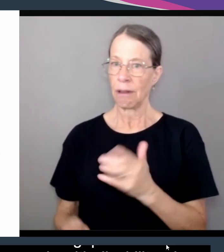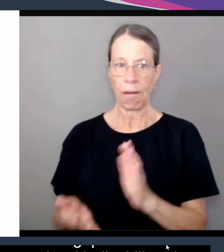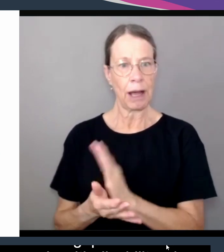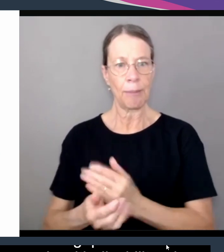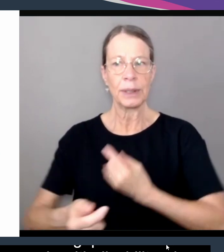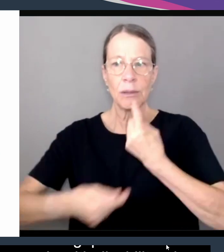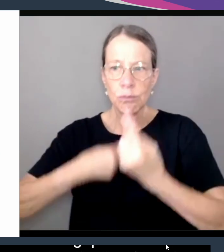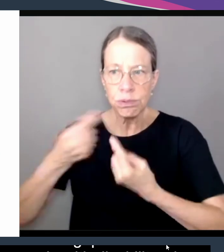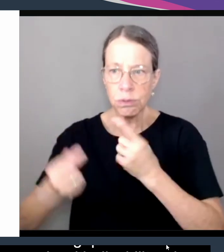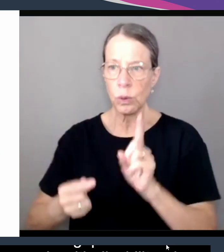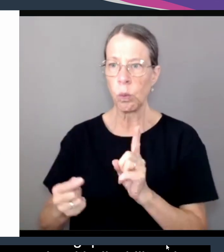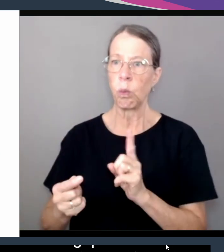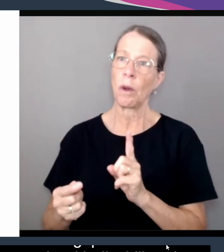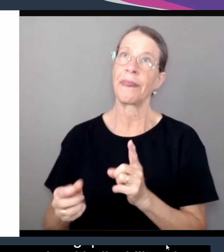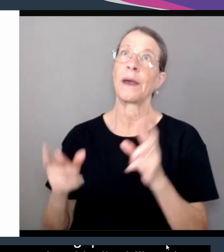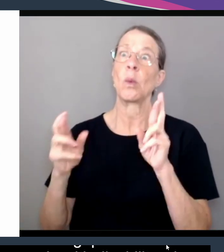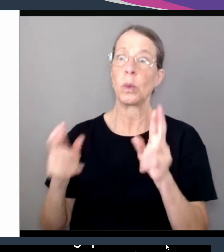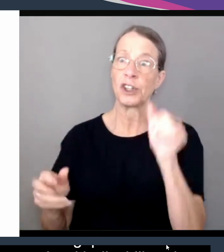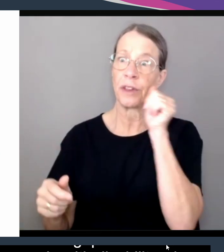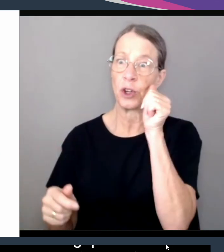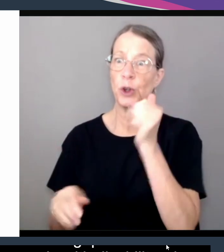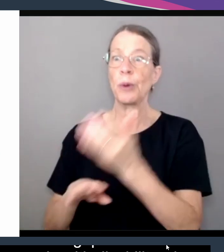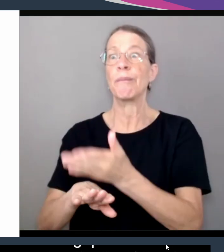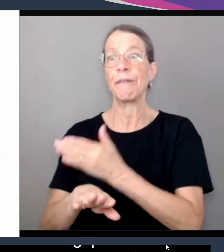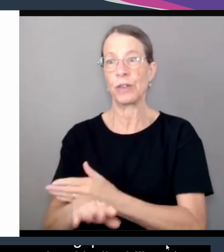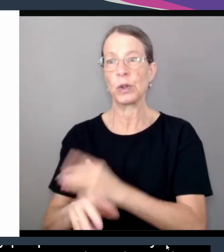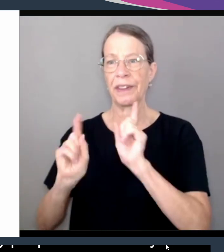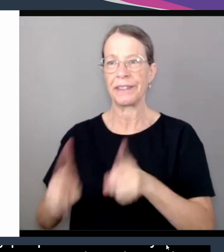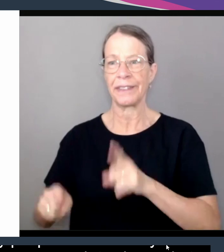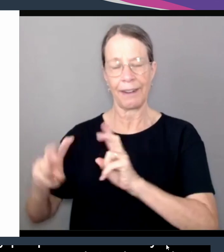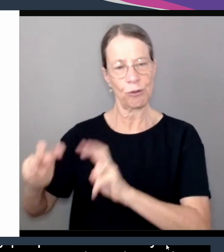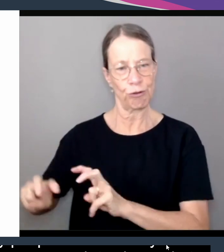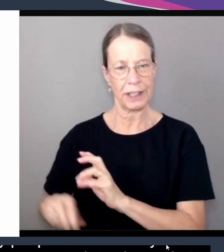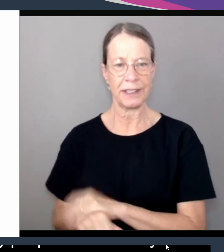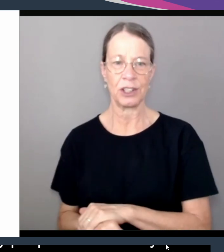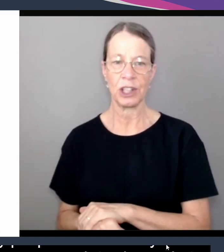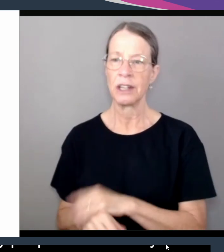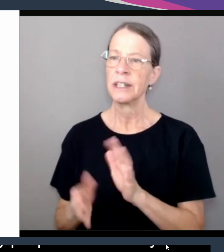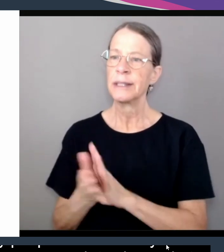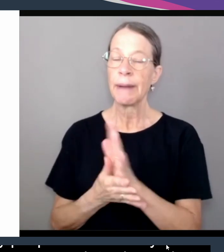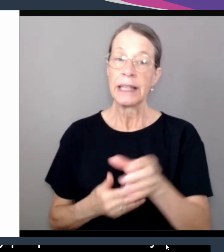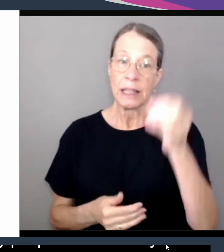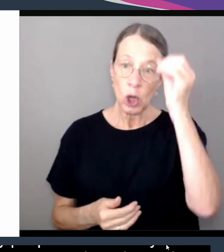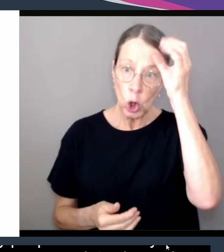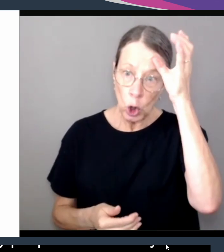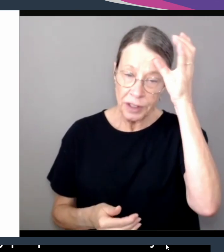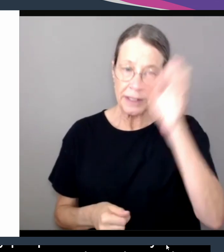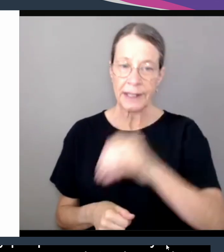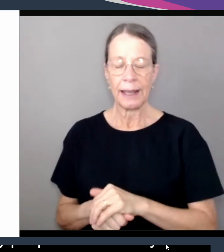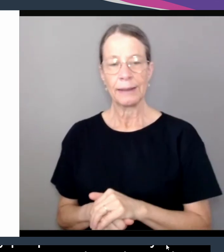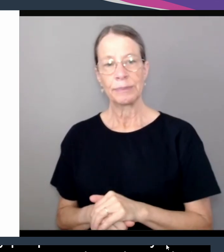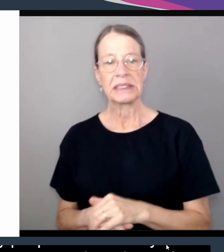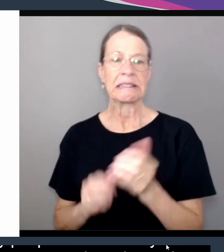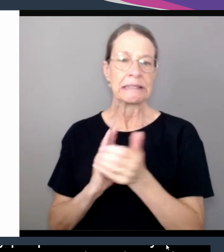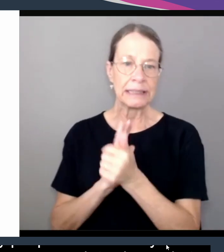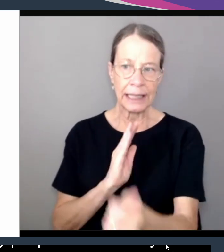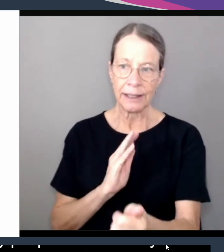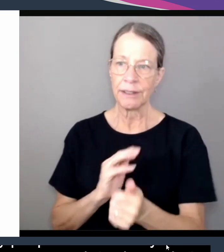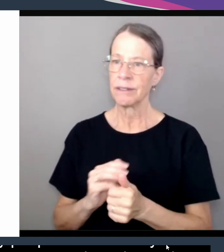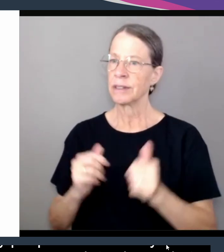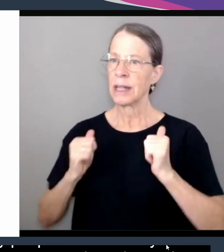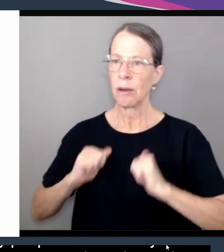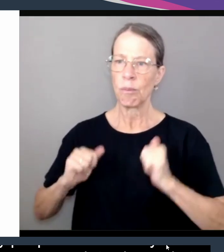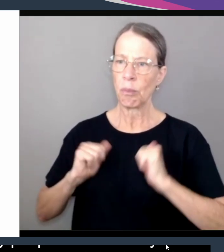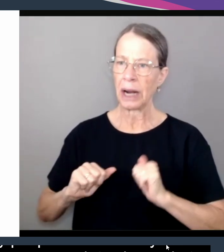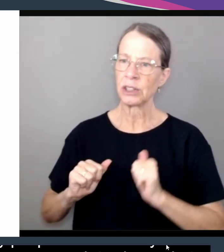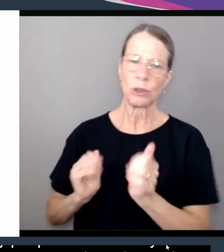for the first time. So this is the concepts, the skills, and practical guidance about how research works, how lived